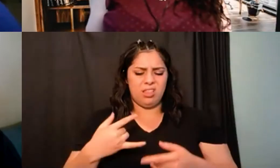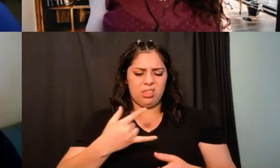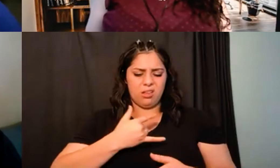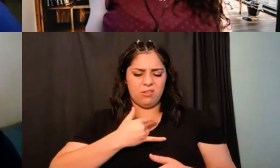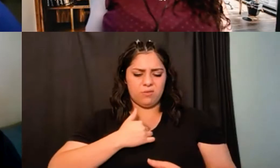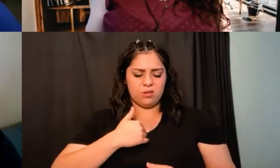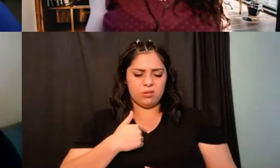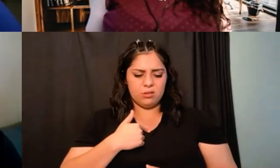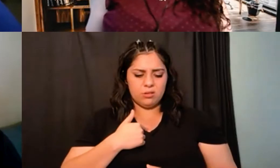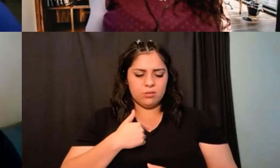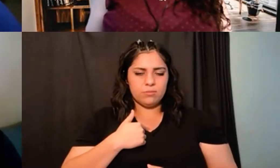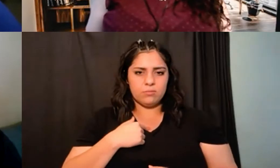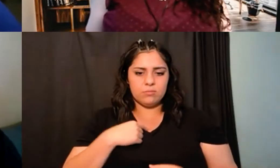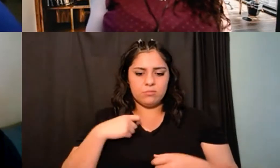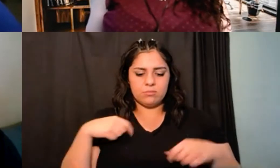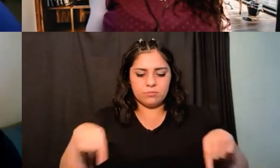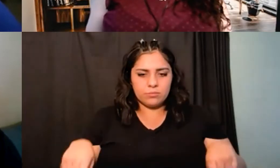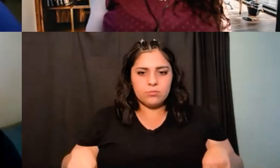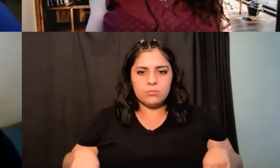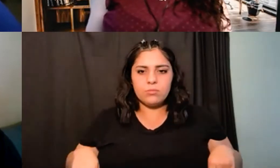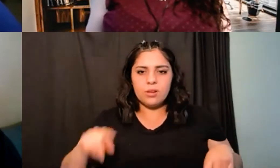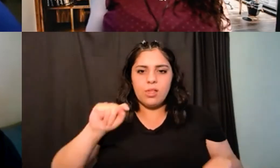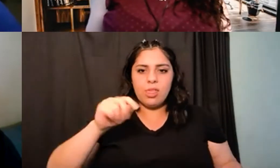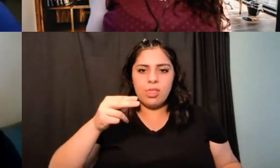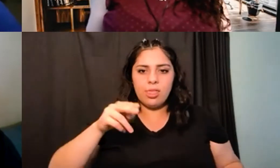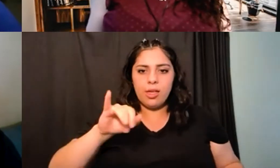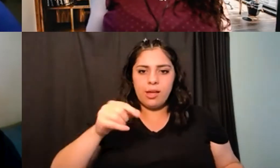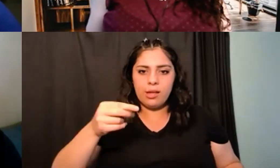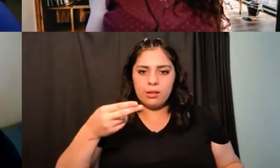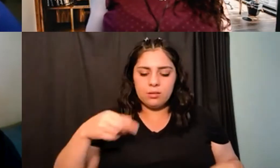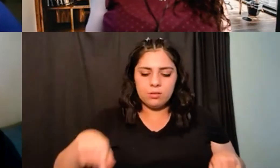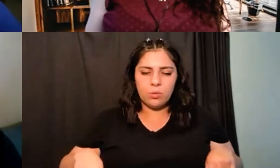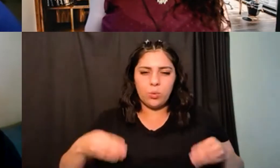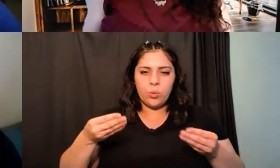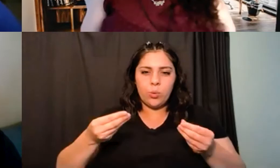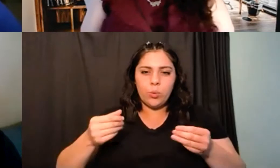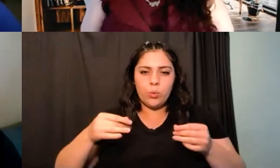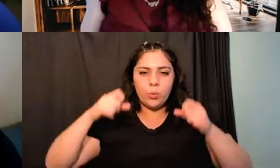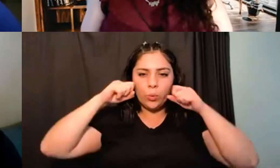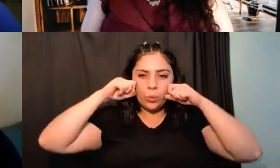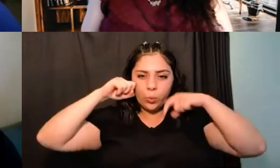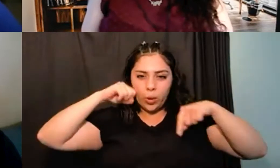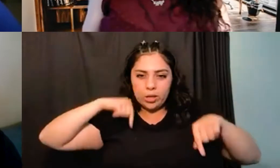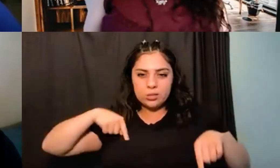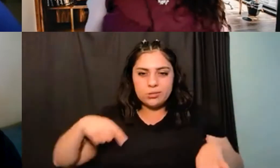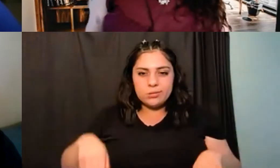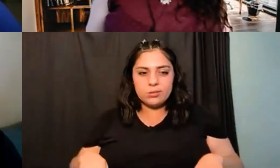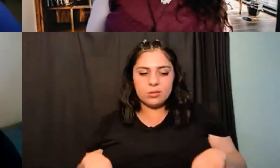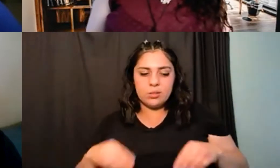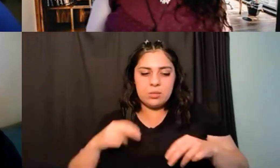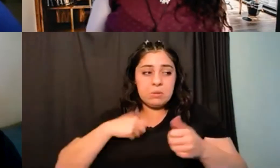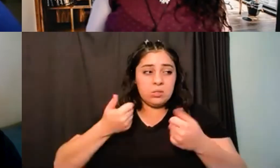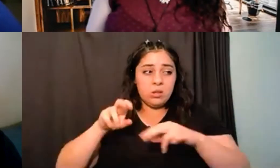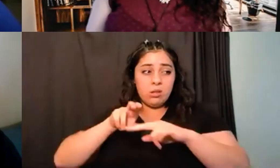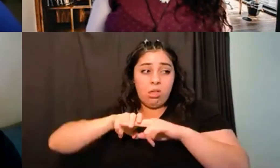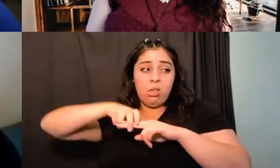of sweat forming underneath my thighs takes pity, offers me a getaway car. Just before